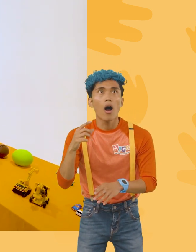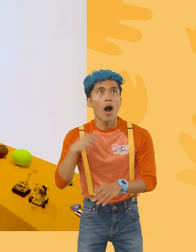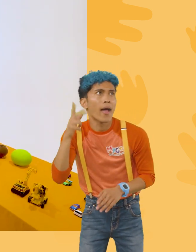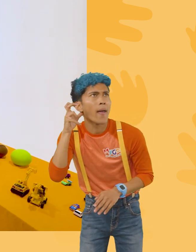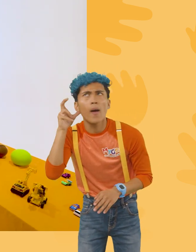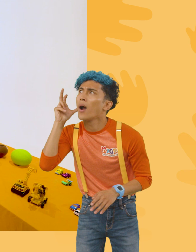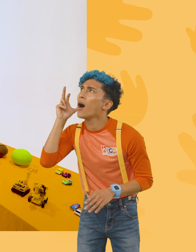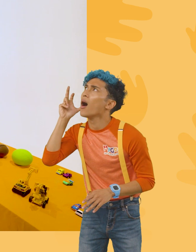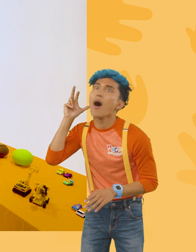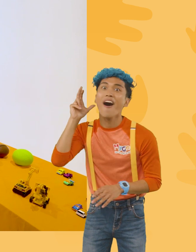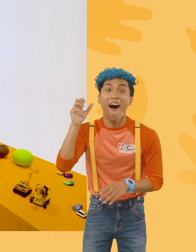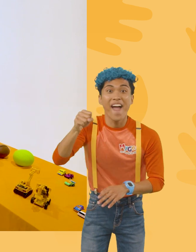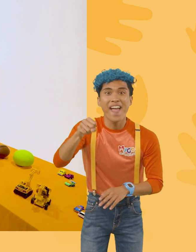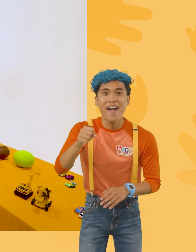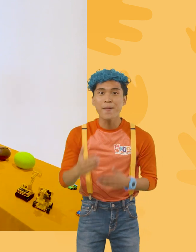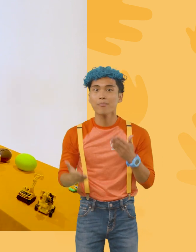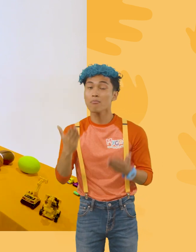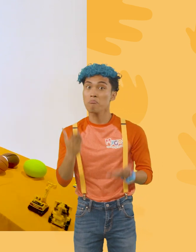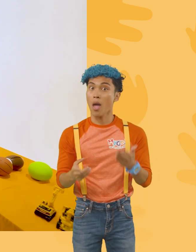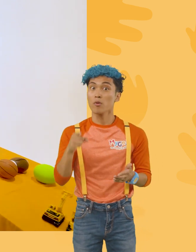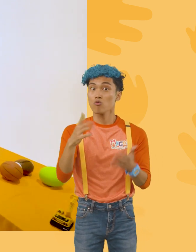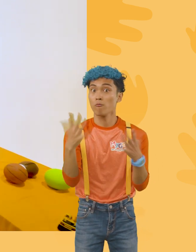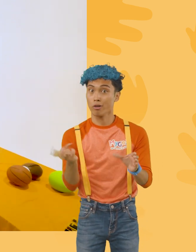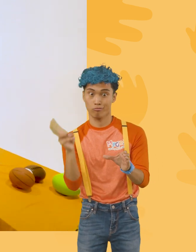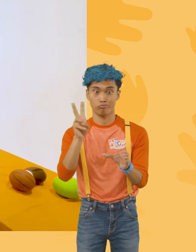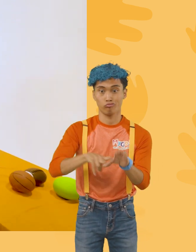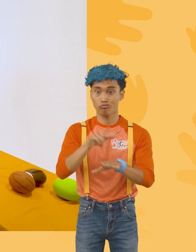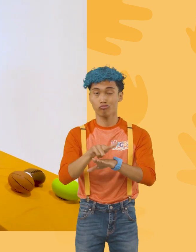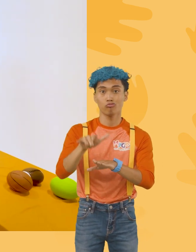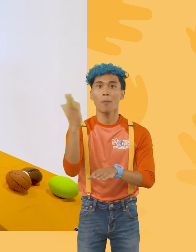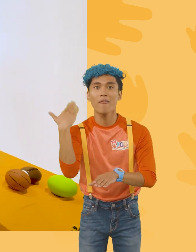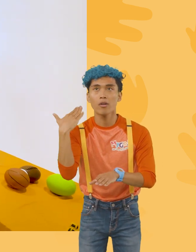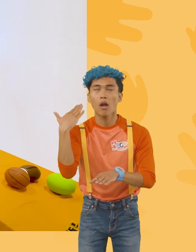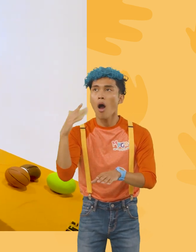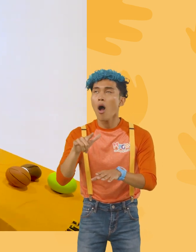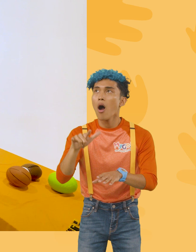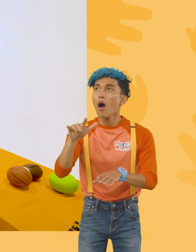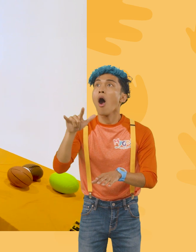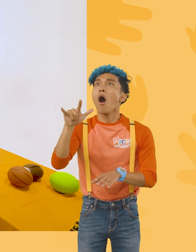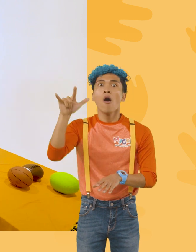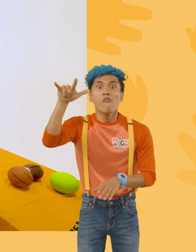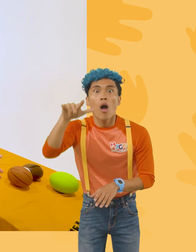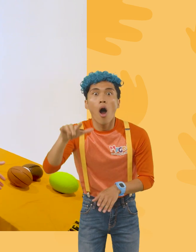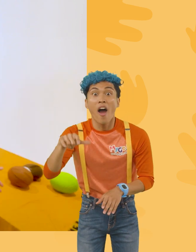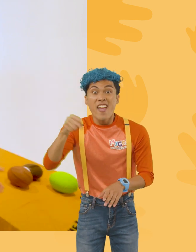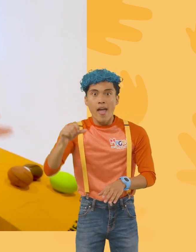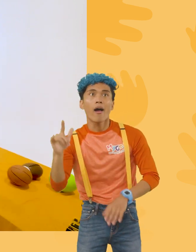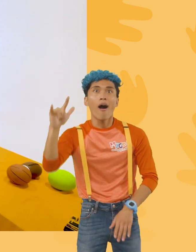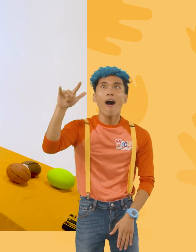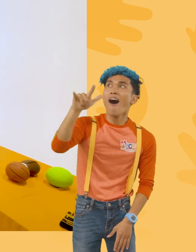Whoa, I hear one. Yeah, maybe you've got to fly in one before. Fly? Yeah, they fly in the